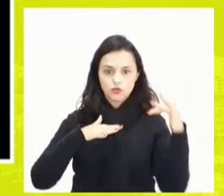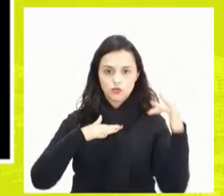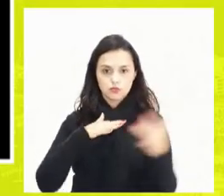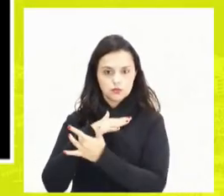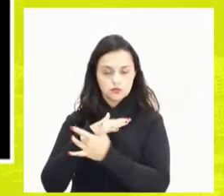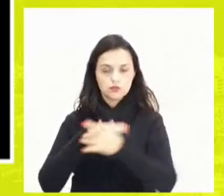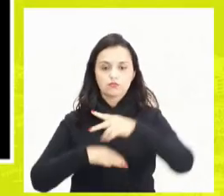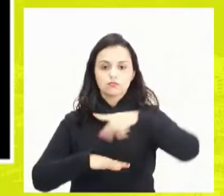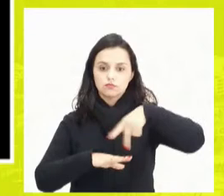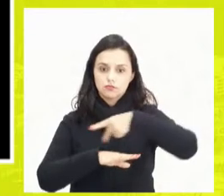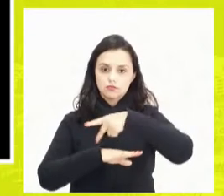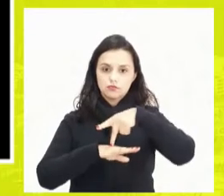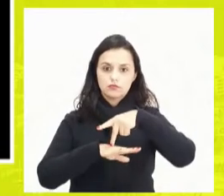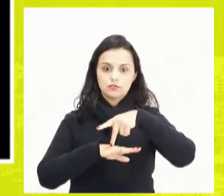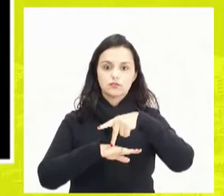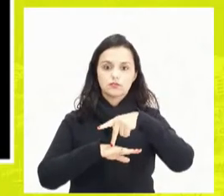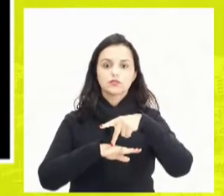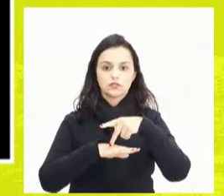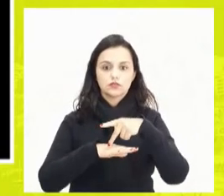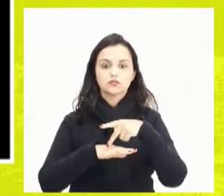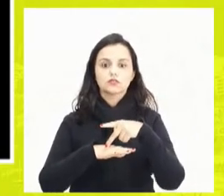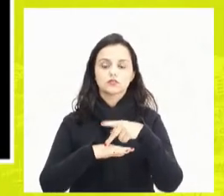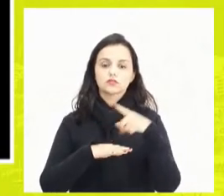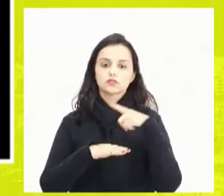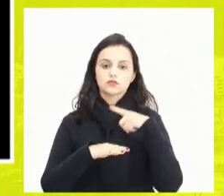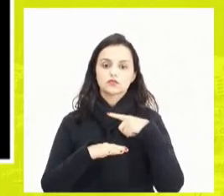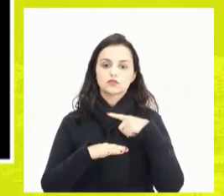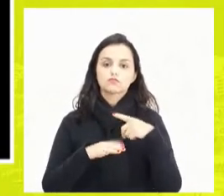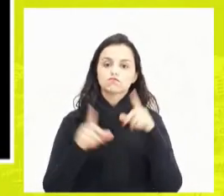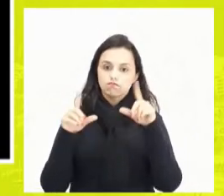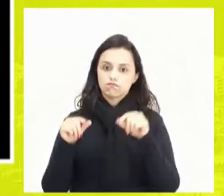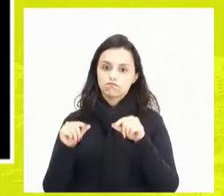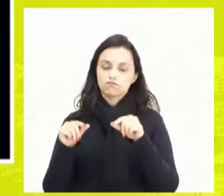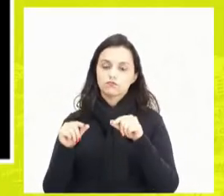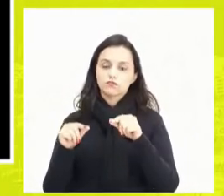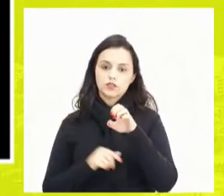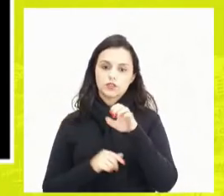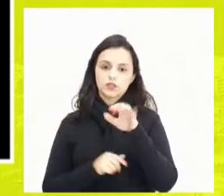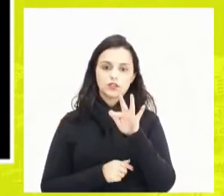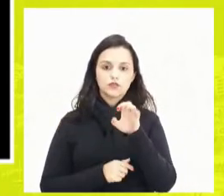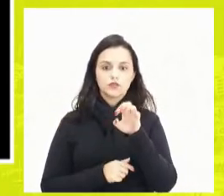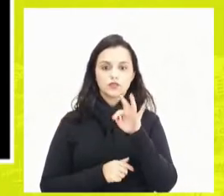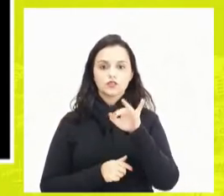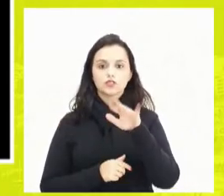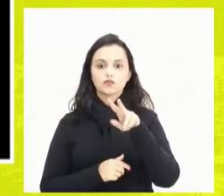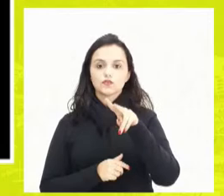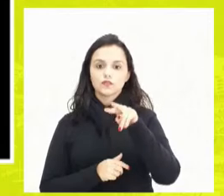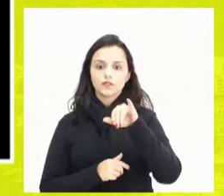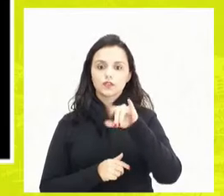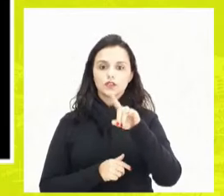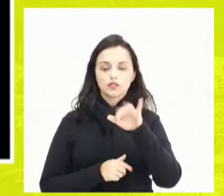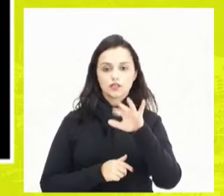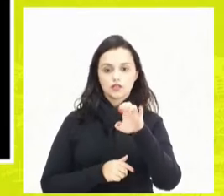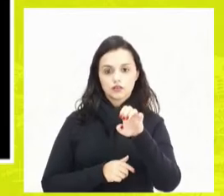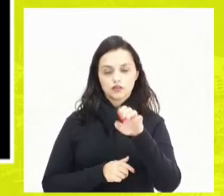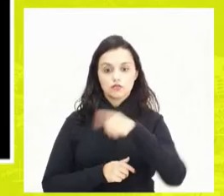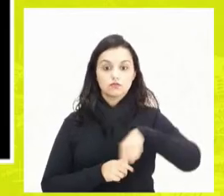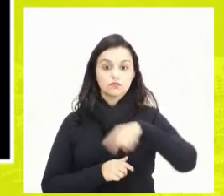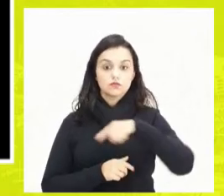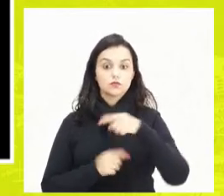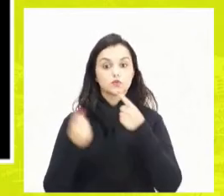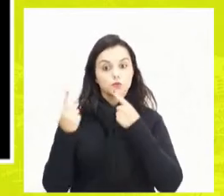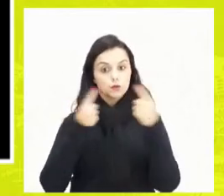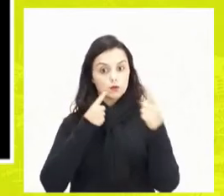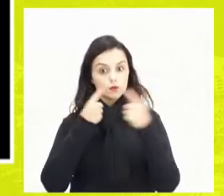communication with media and so on there are countries in which misinformation is less effective so i